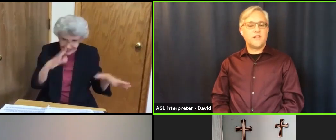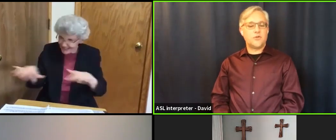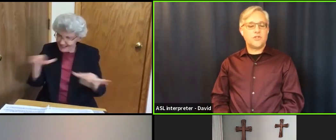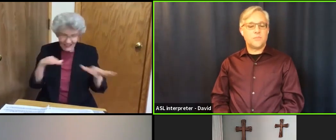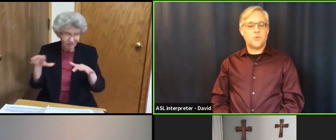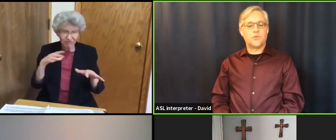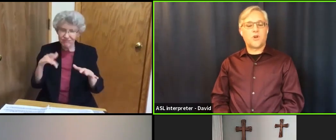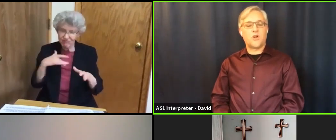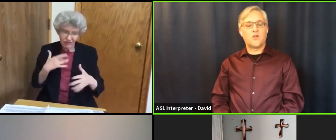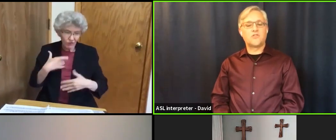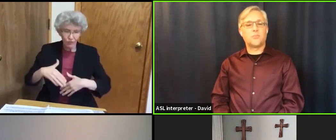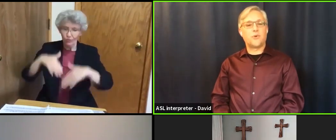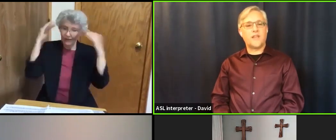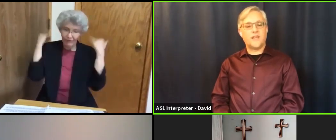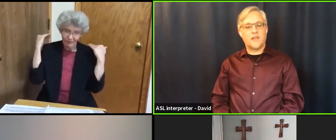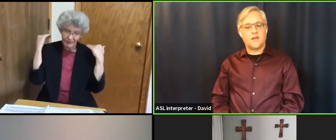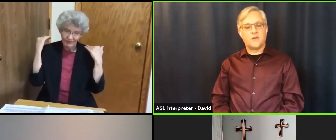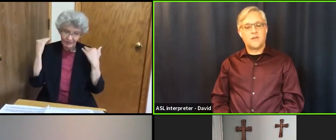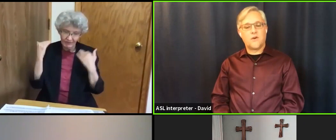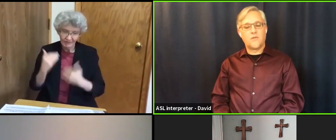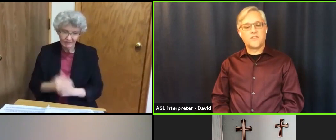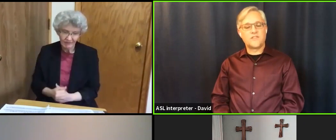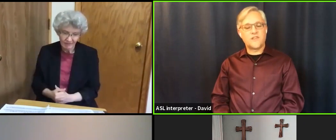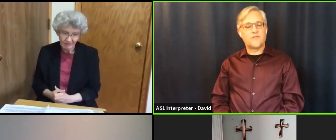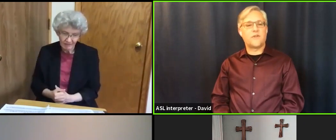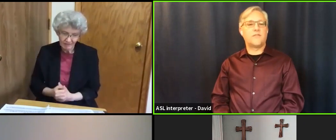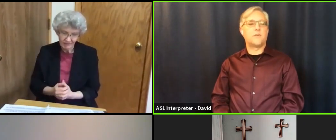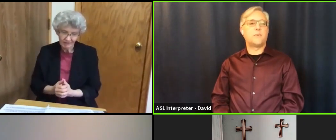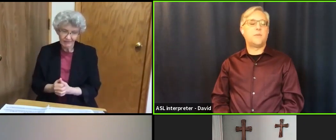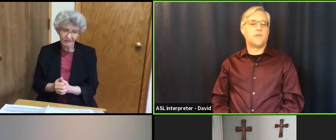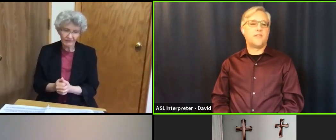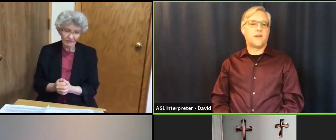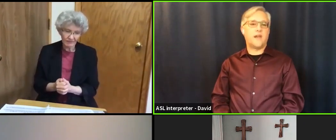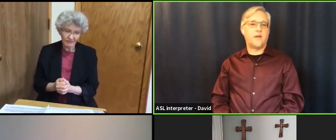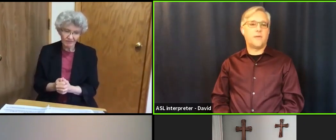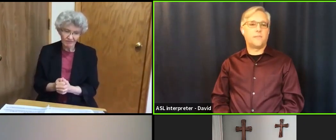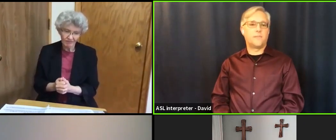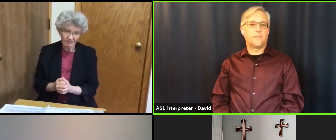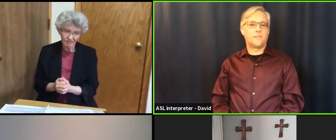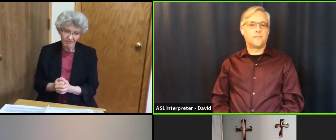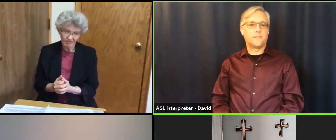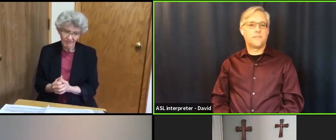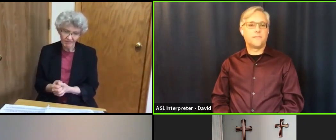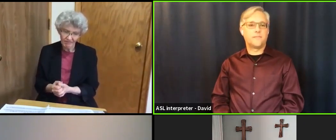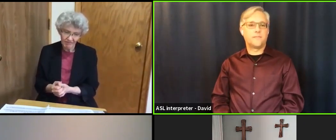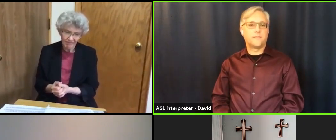Those in leadership whose hearts are breaking over the suffering of the people in their care.